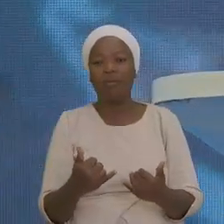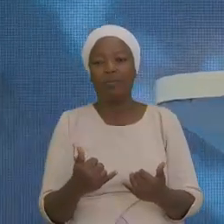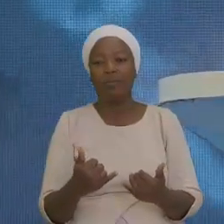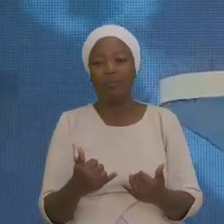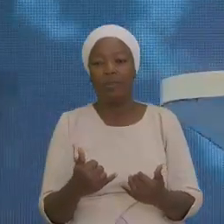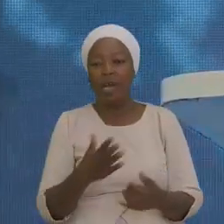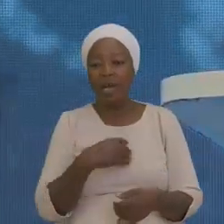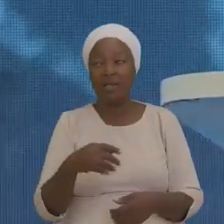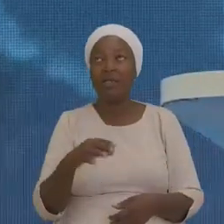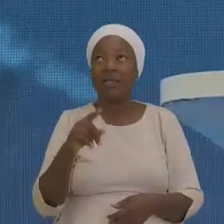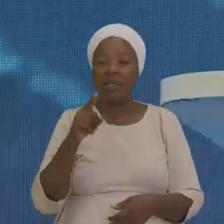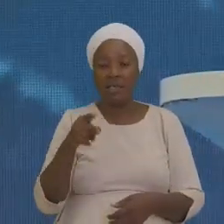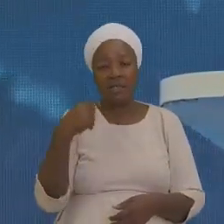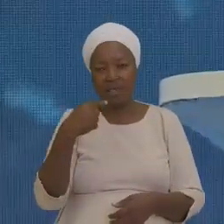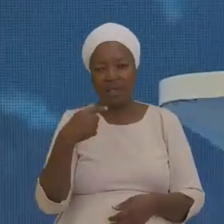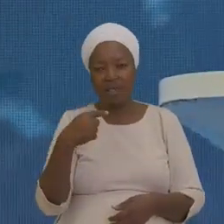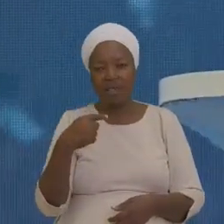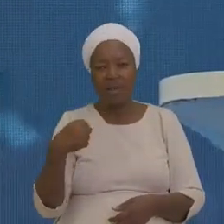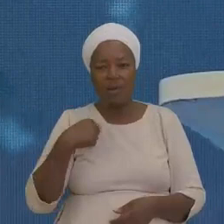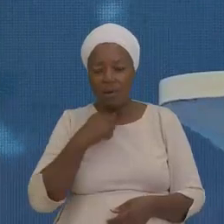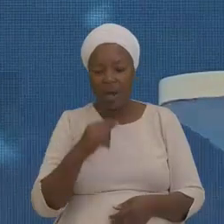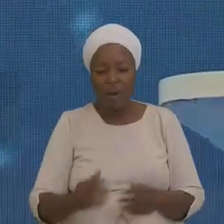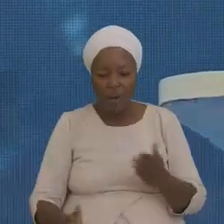And he's saying, we're about landing.